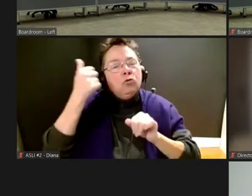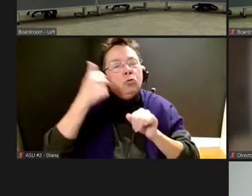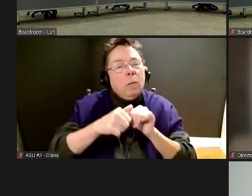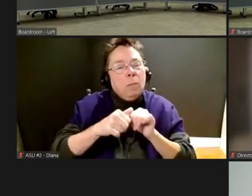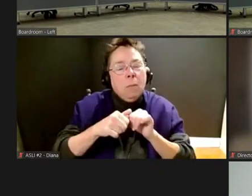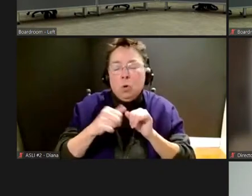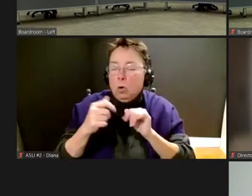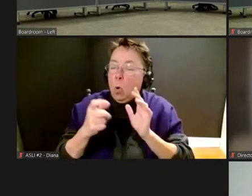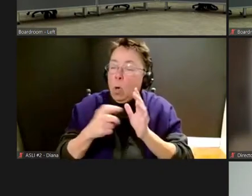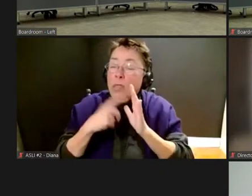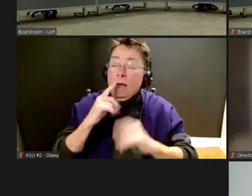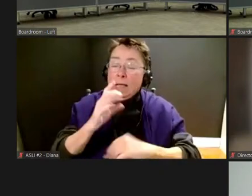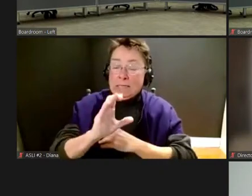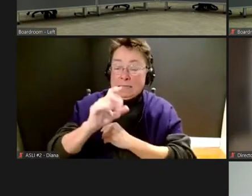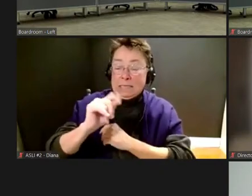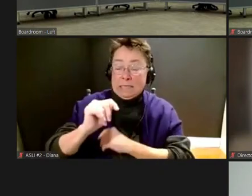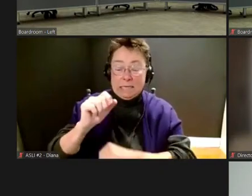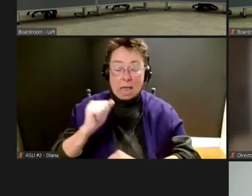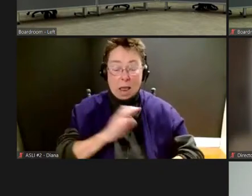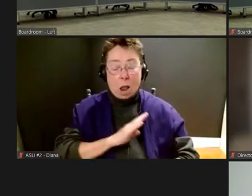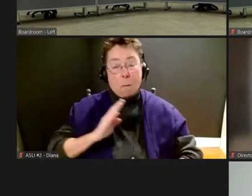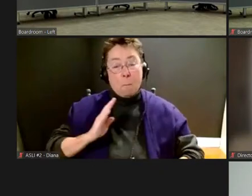board is required by Illinois Statute